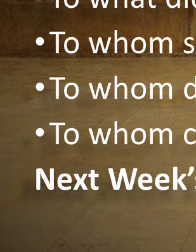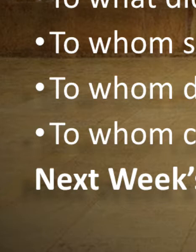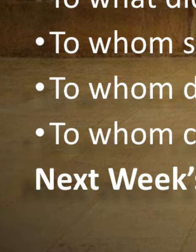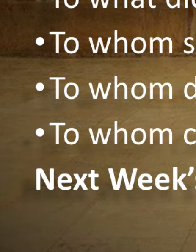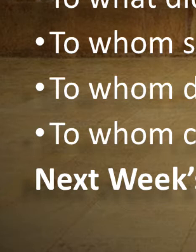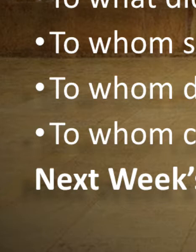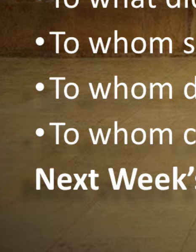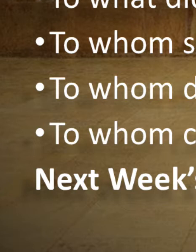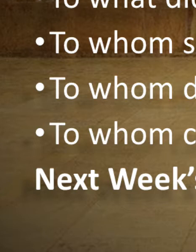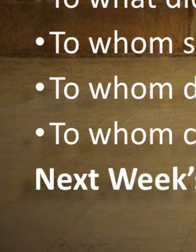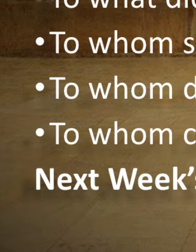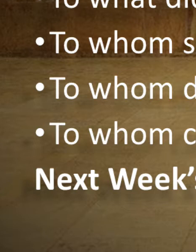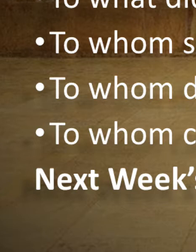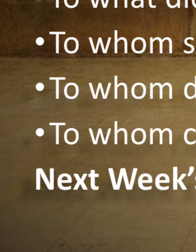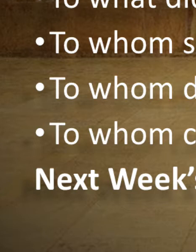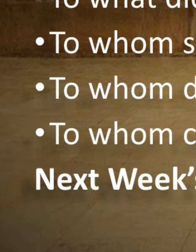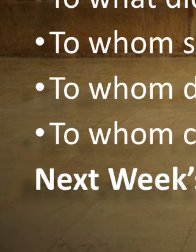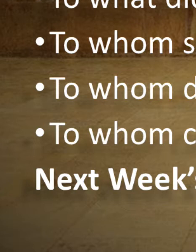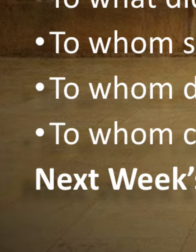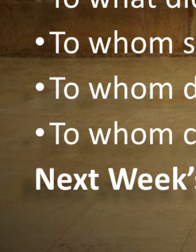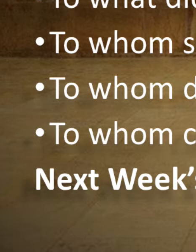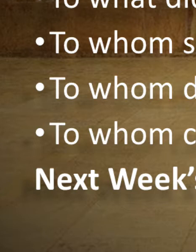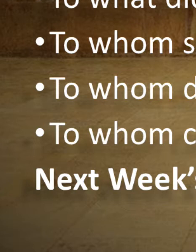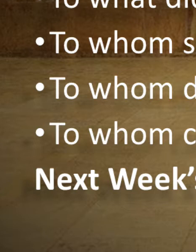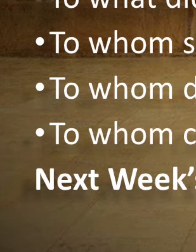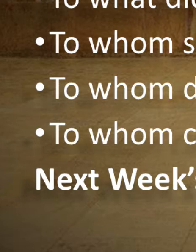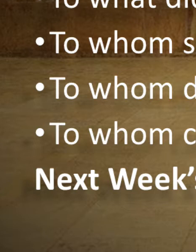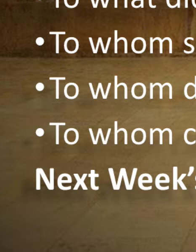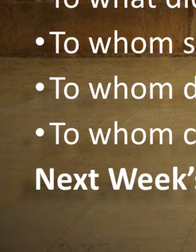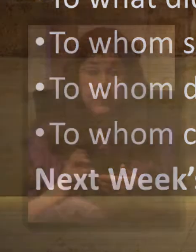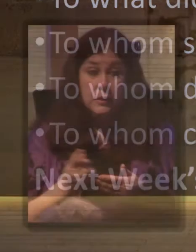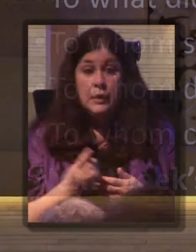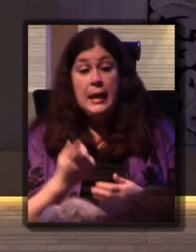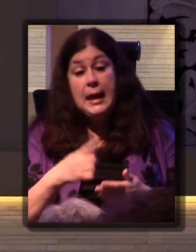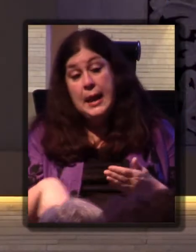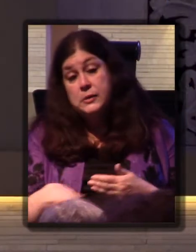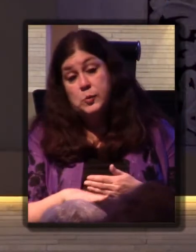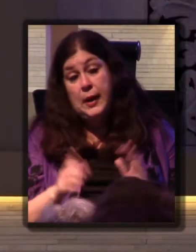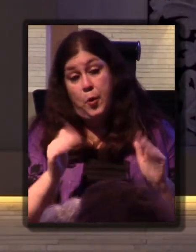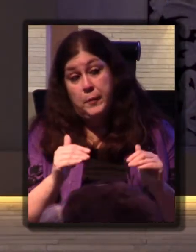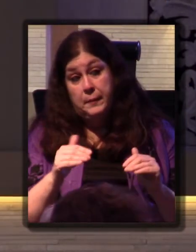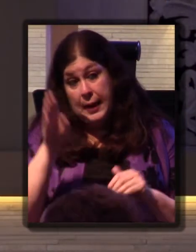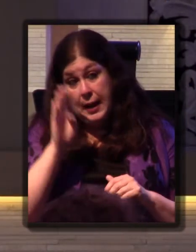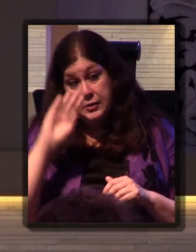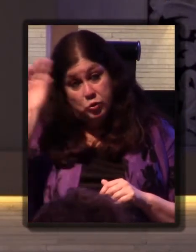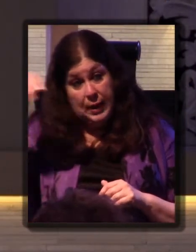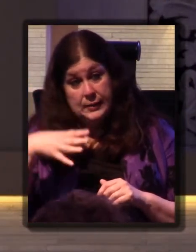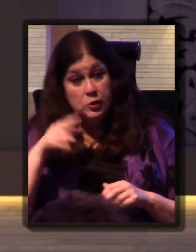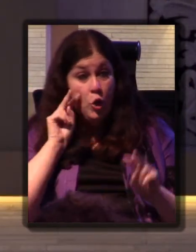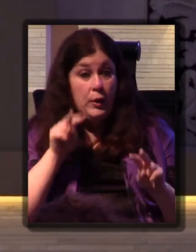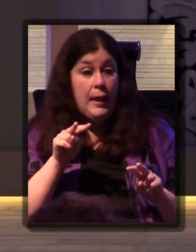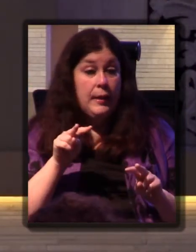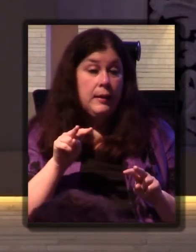now, because they're the same questions we've been dealing with in one way or another over the last several weeks. And then next week, I am hoping by the grace of